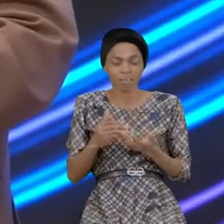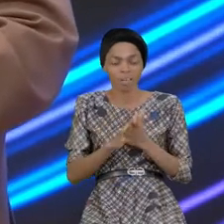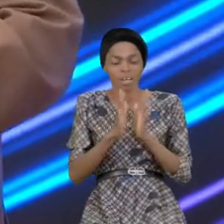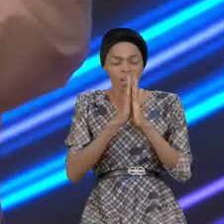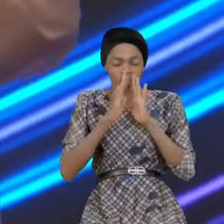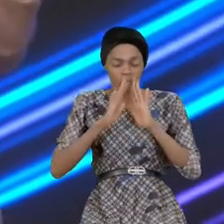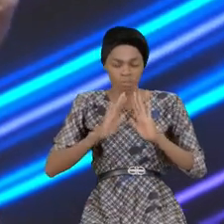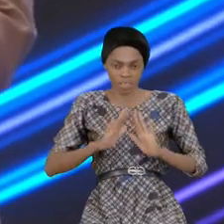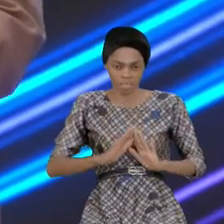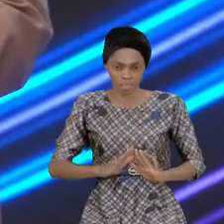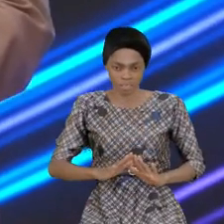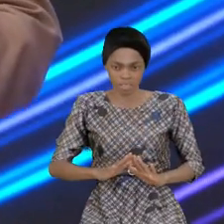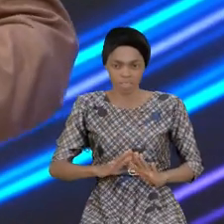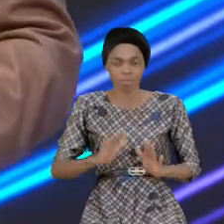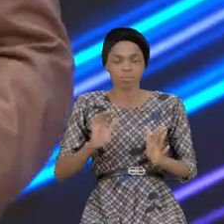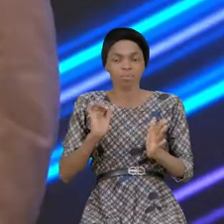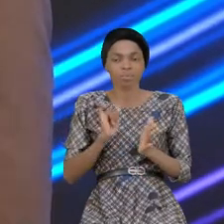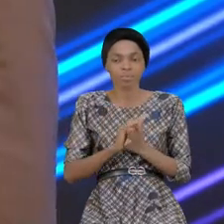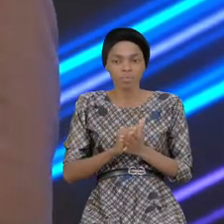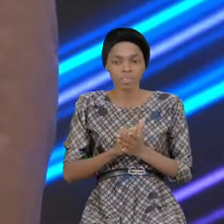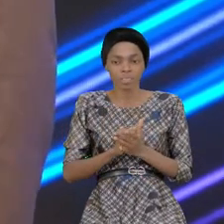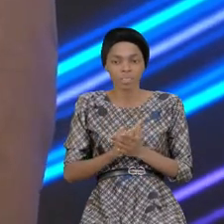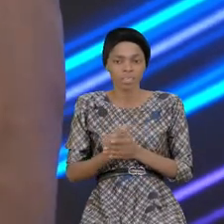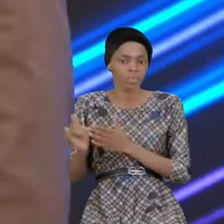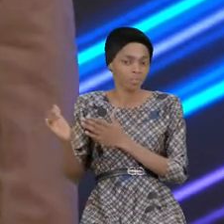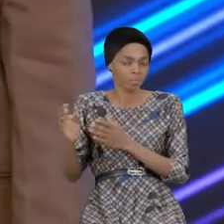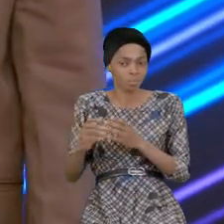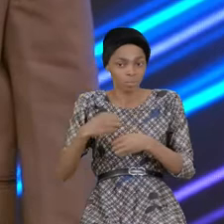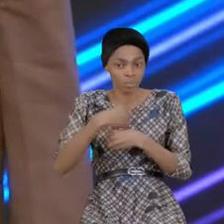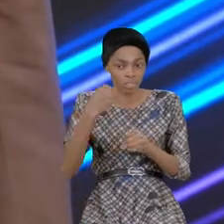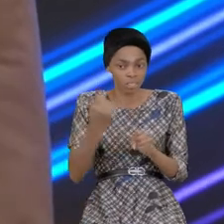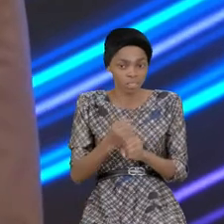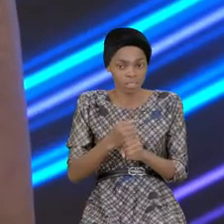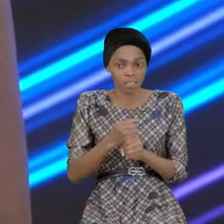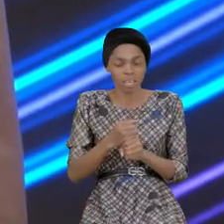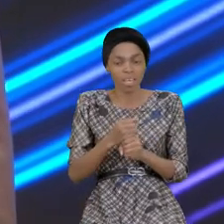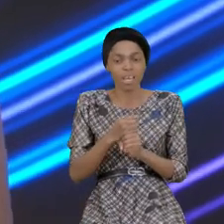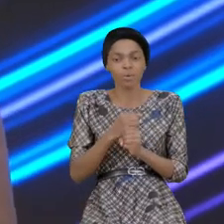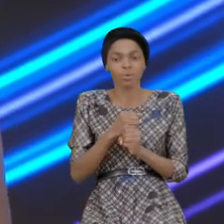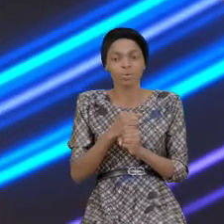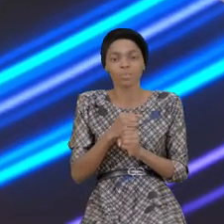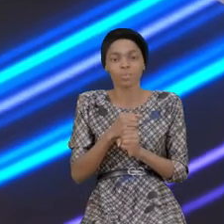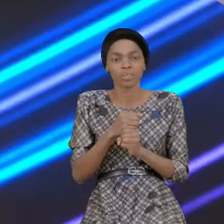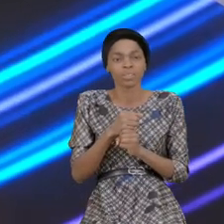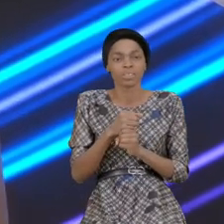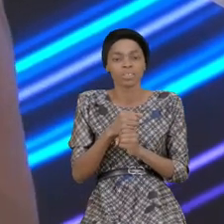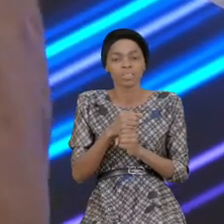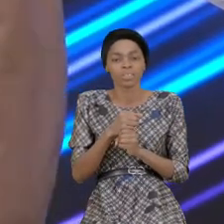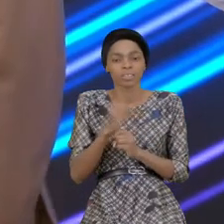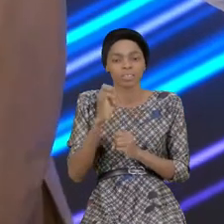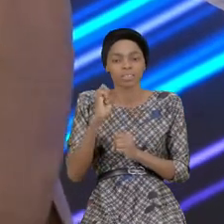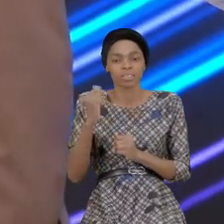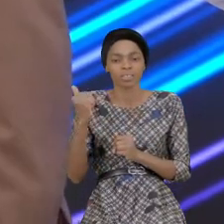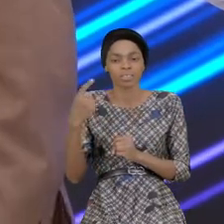peace that produces a good life for ourselves, our own sake,